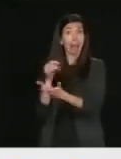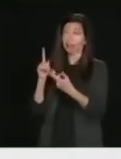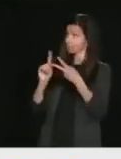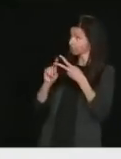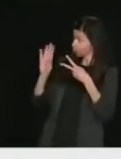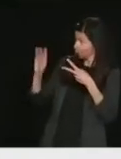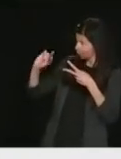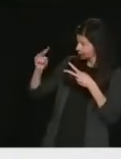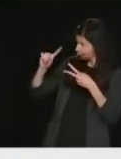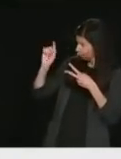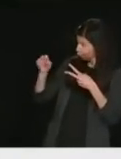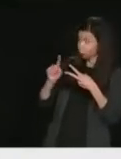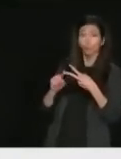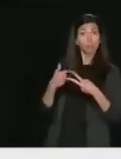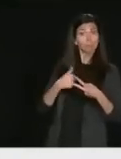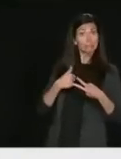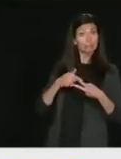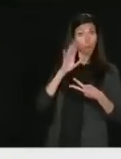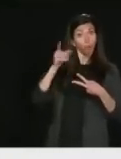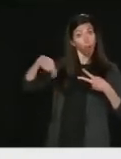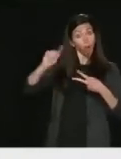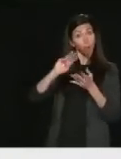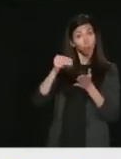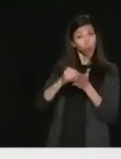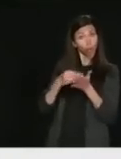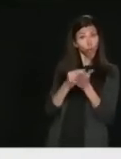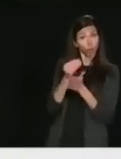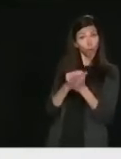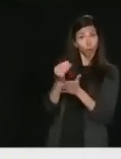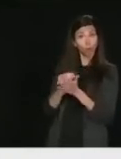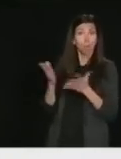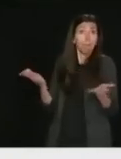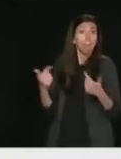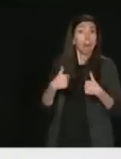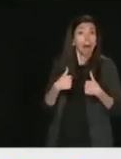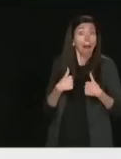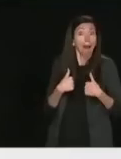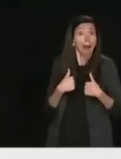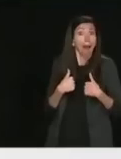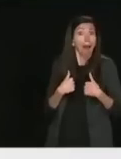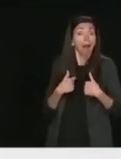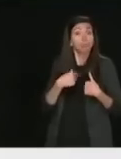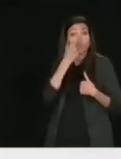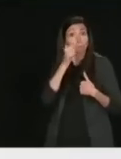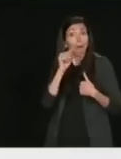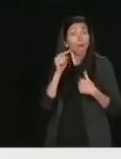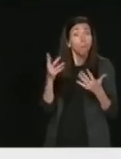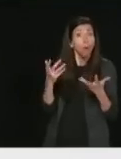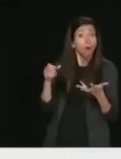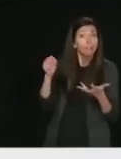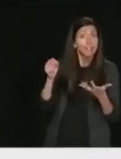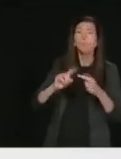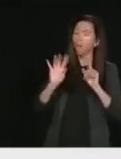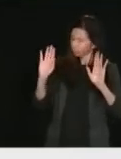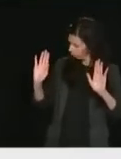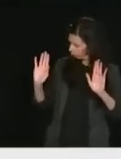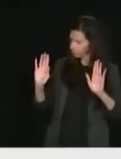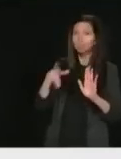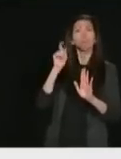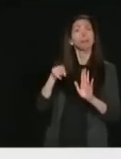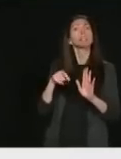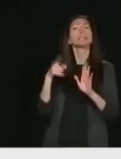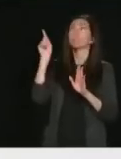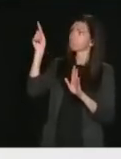through various businesses in the next few months, but we have to follow the